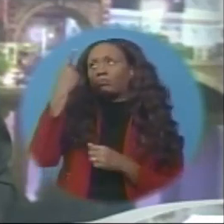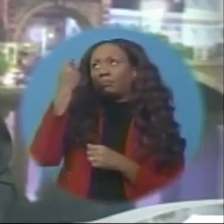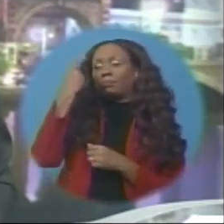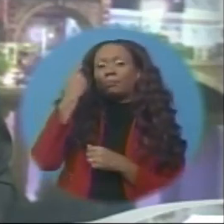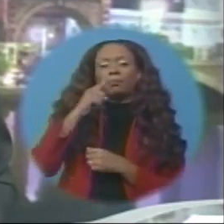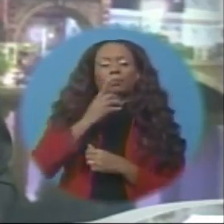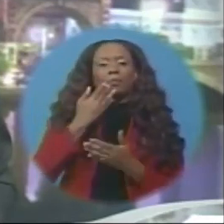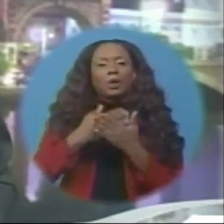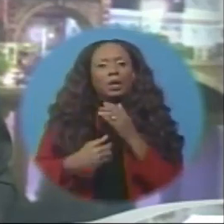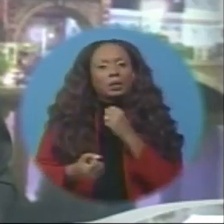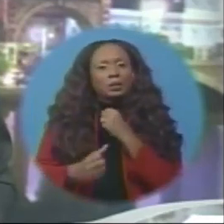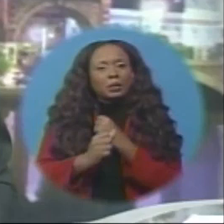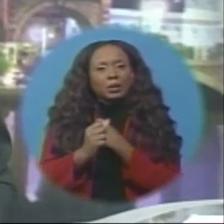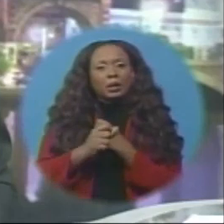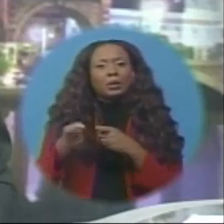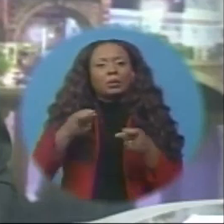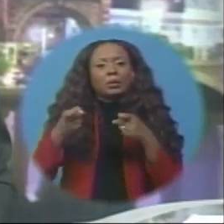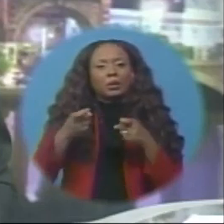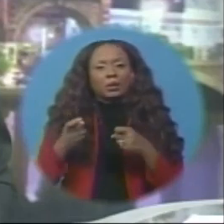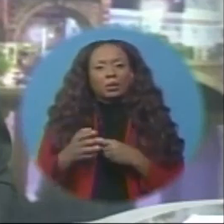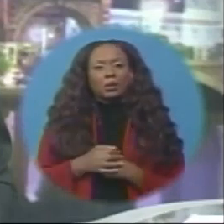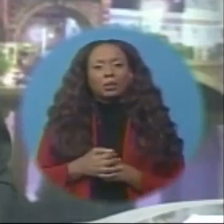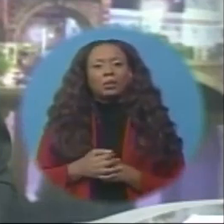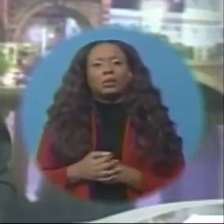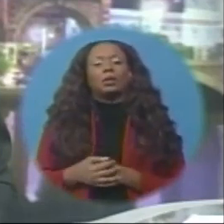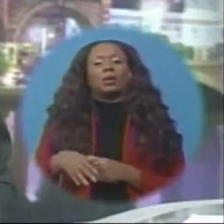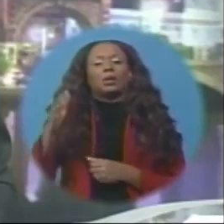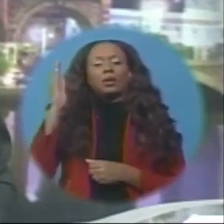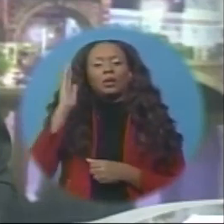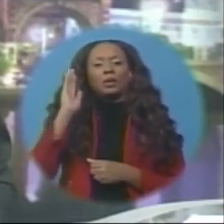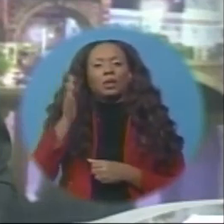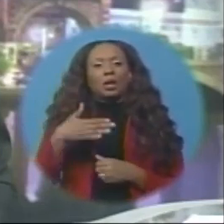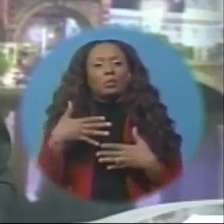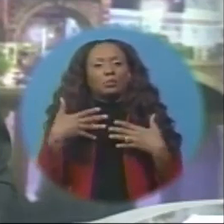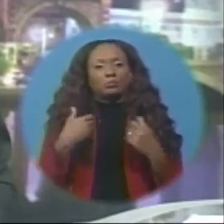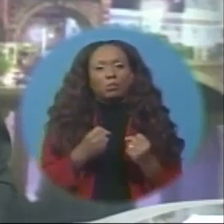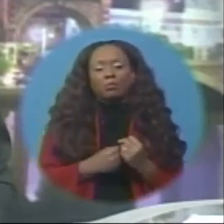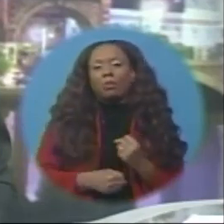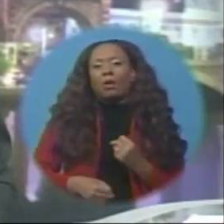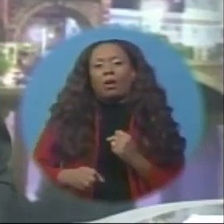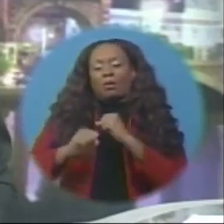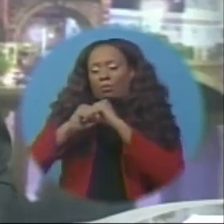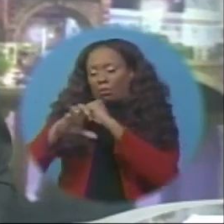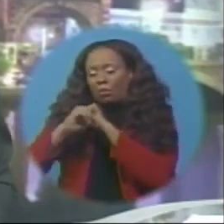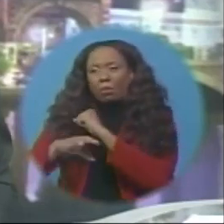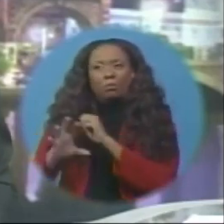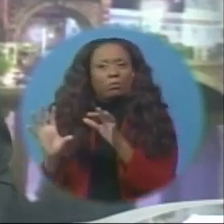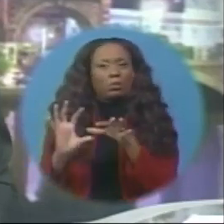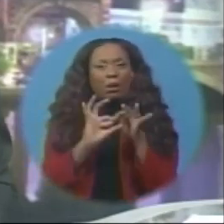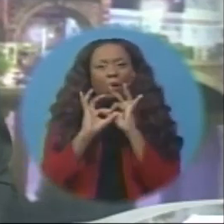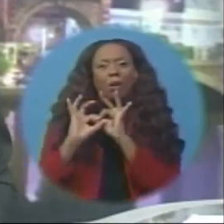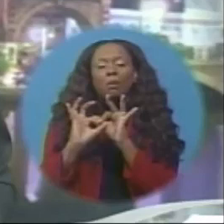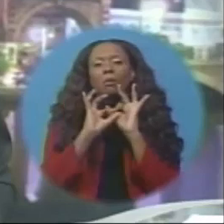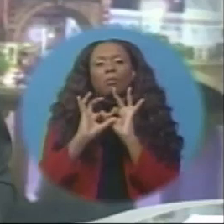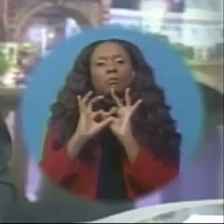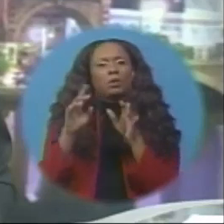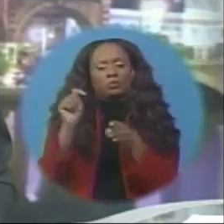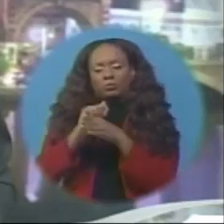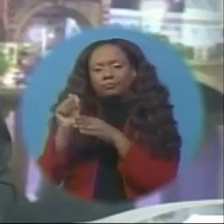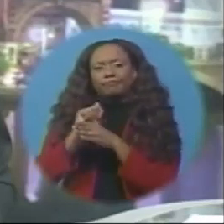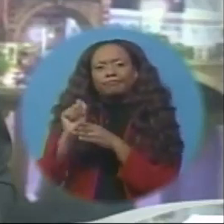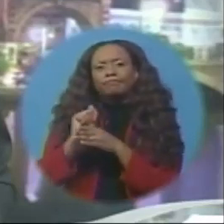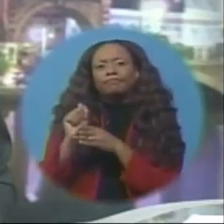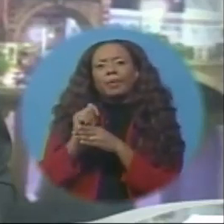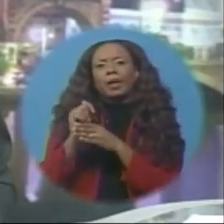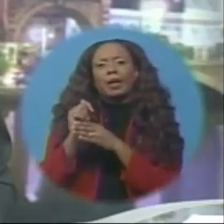management will have 3 main lines of work. The strategy will strengthen initiatives already in place, promote cooperation in training and